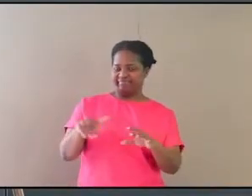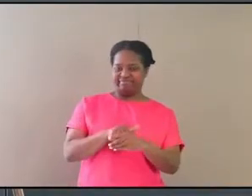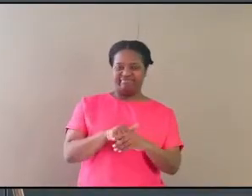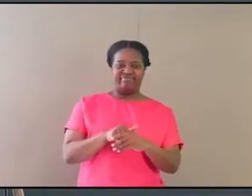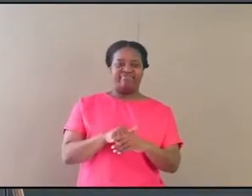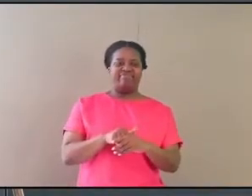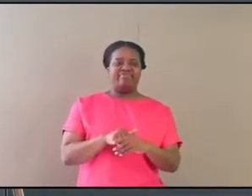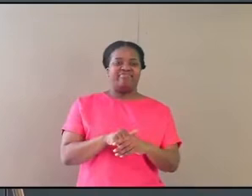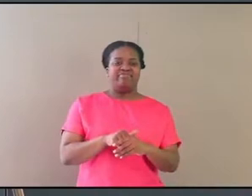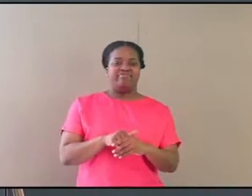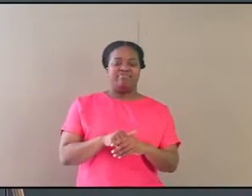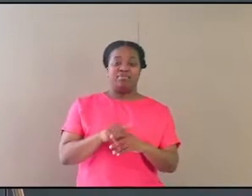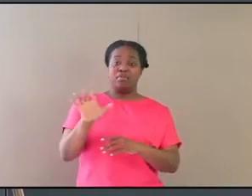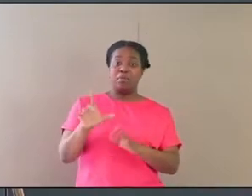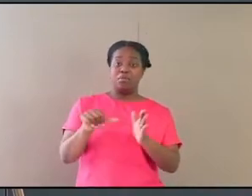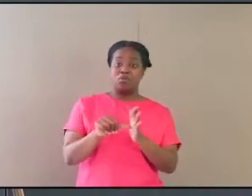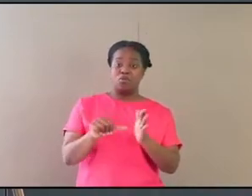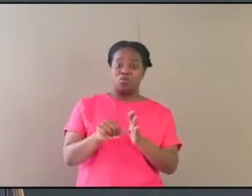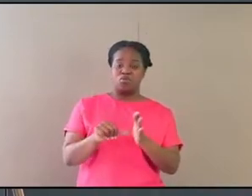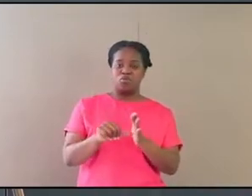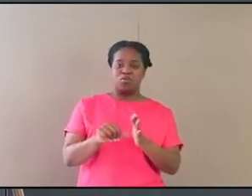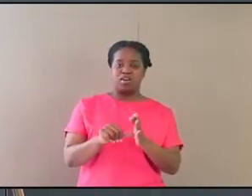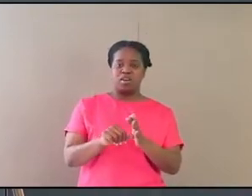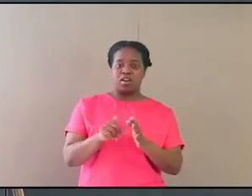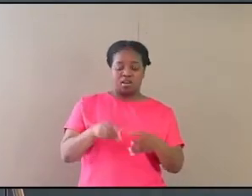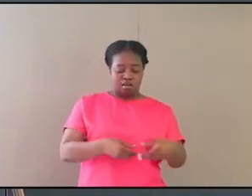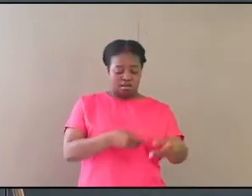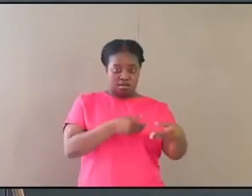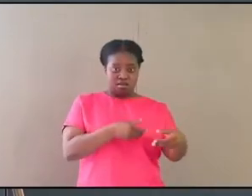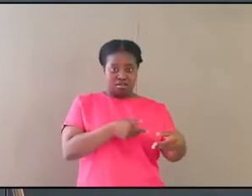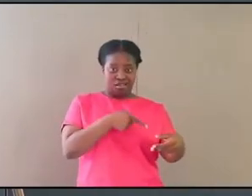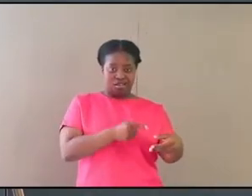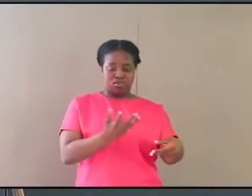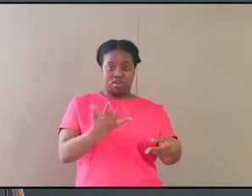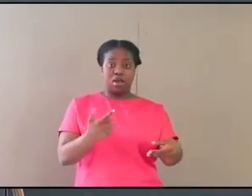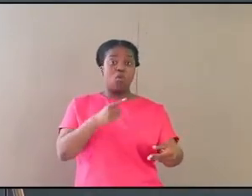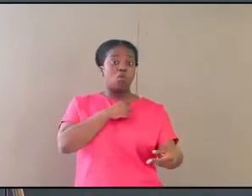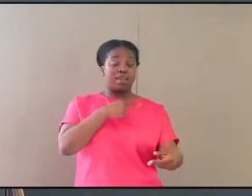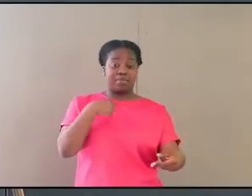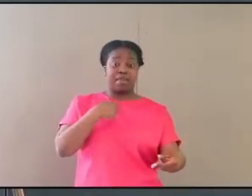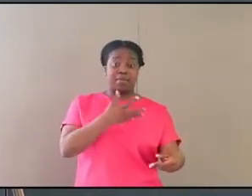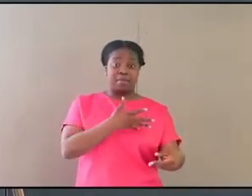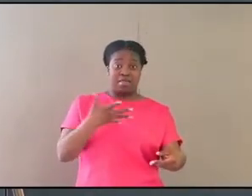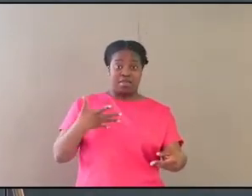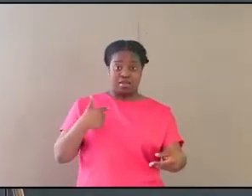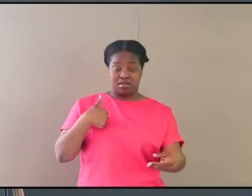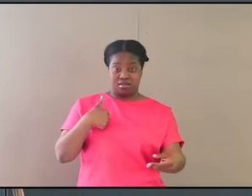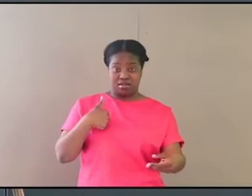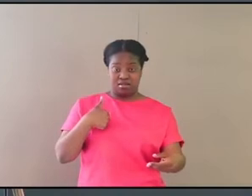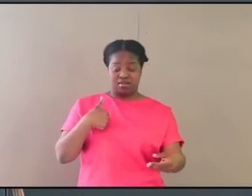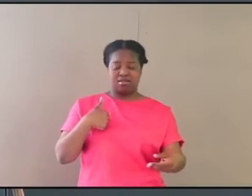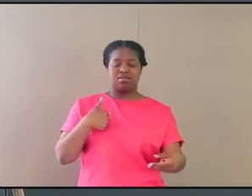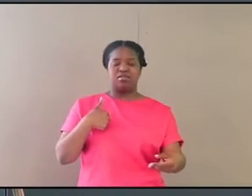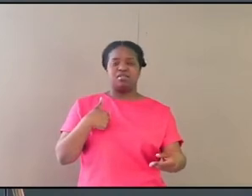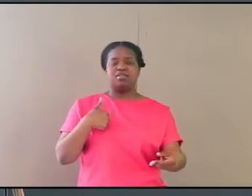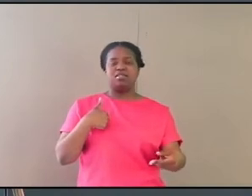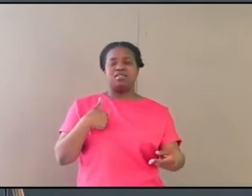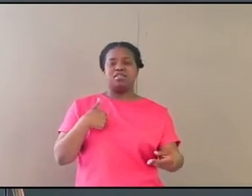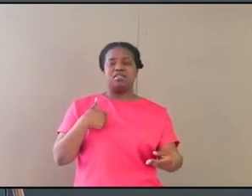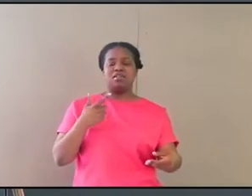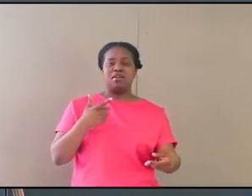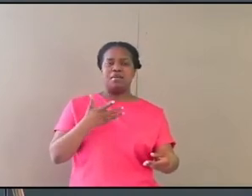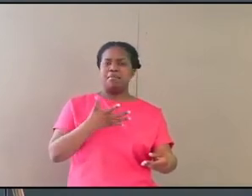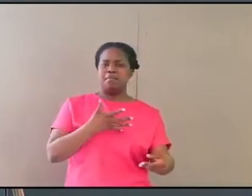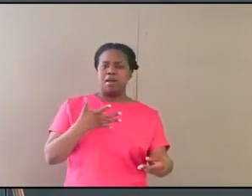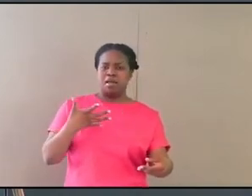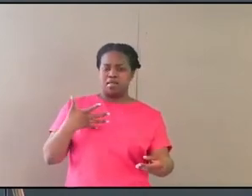important launch today as a mother and a mother who really